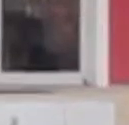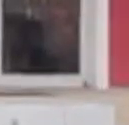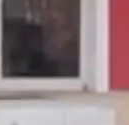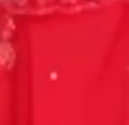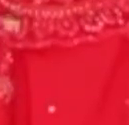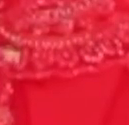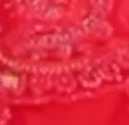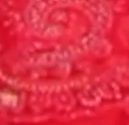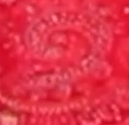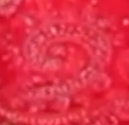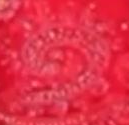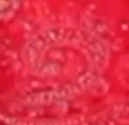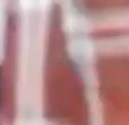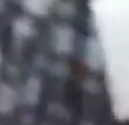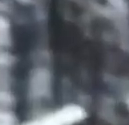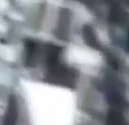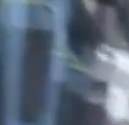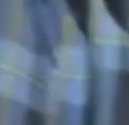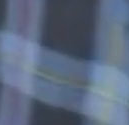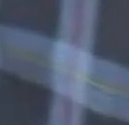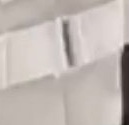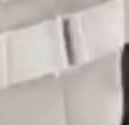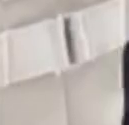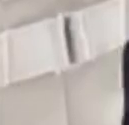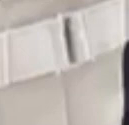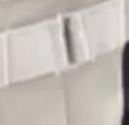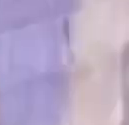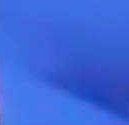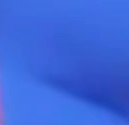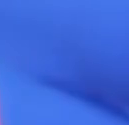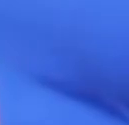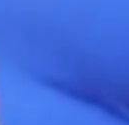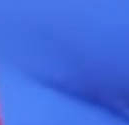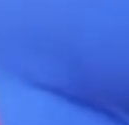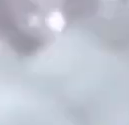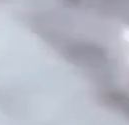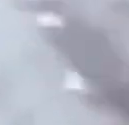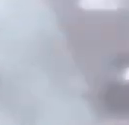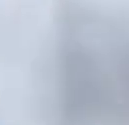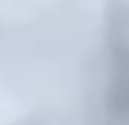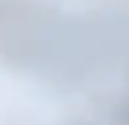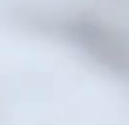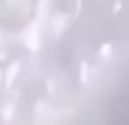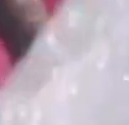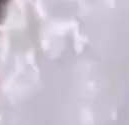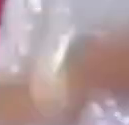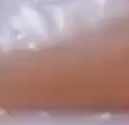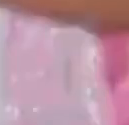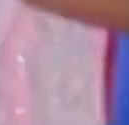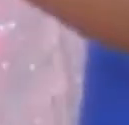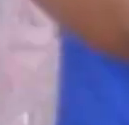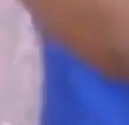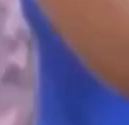Carey's Fabric and Uniform Store is not just your leading uniform store. Carey's has a huge selection of beautiful beaded laces and